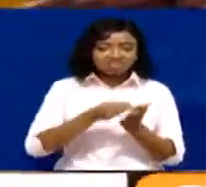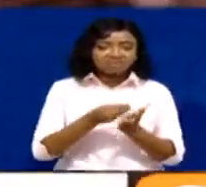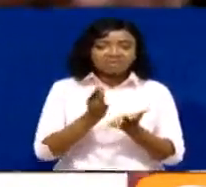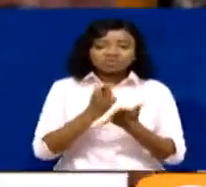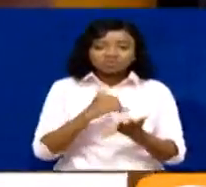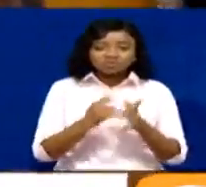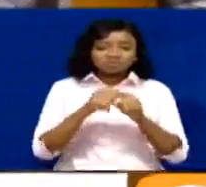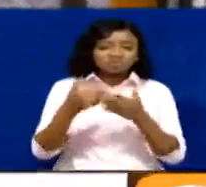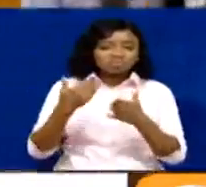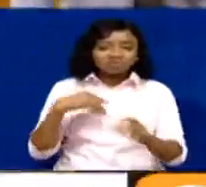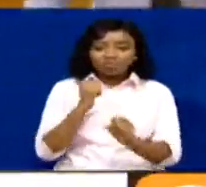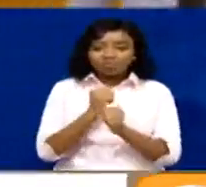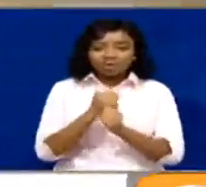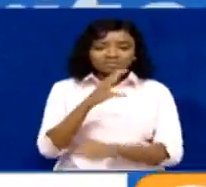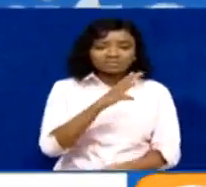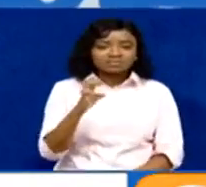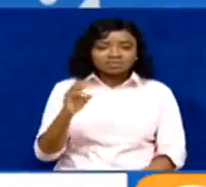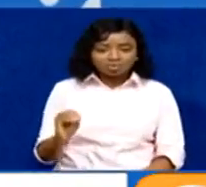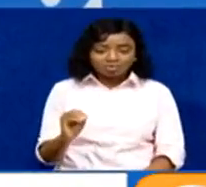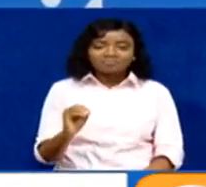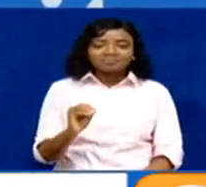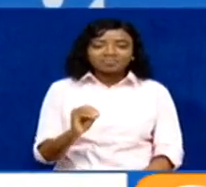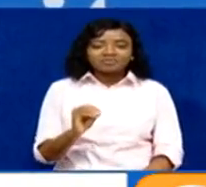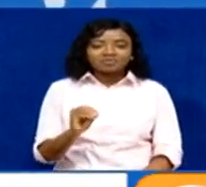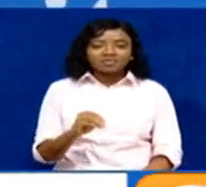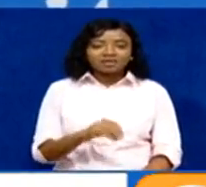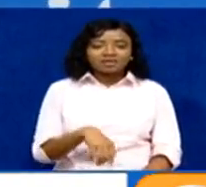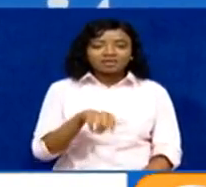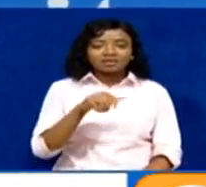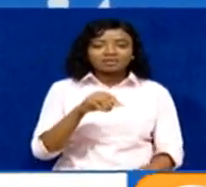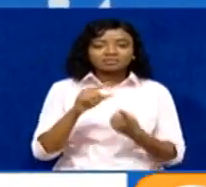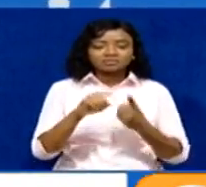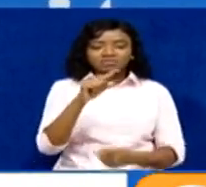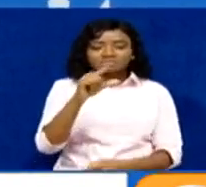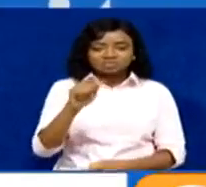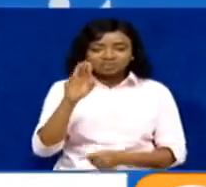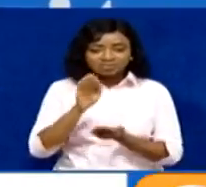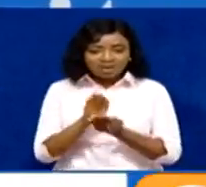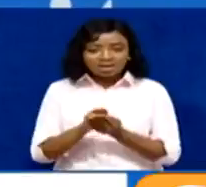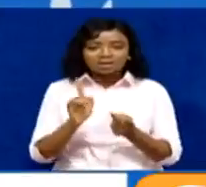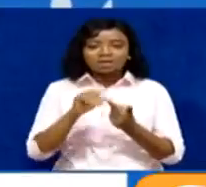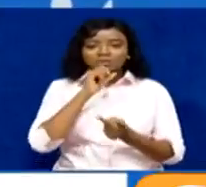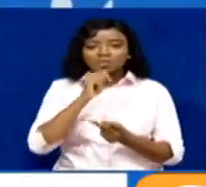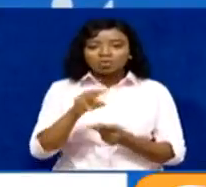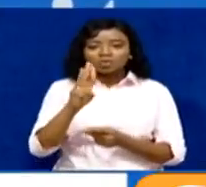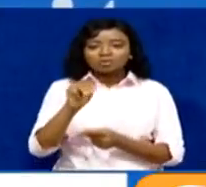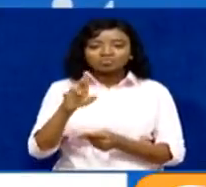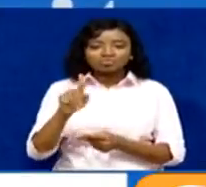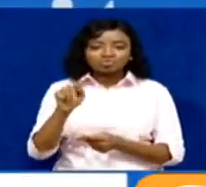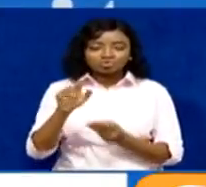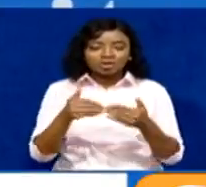previously served as the chief financial officer of the ABN-Amro Bank, GT Bank, Old Mutual and Family Bank.